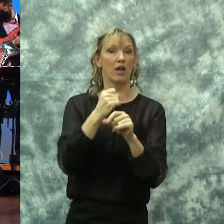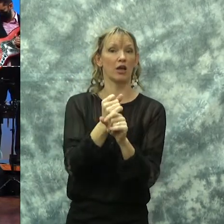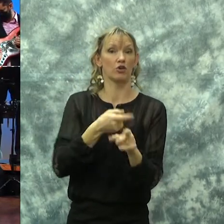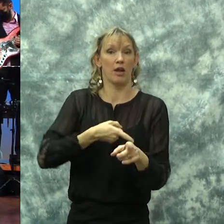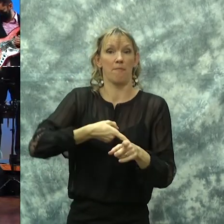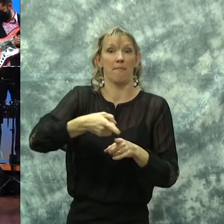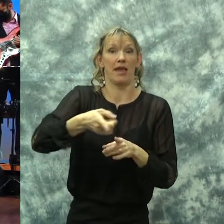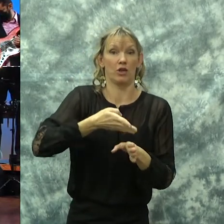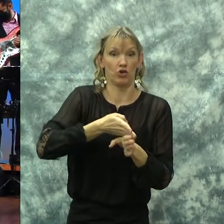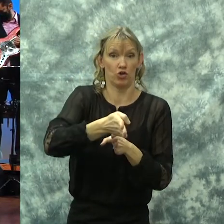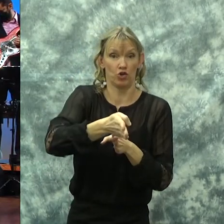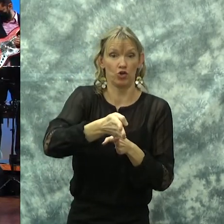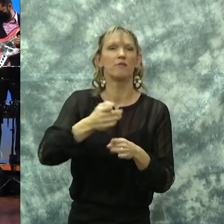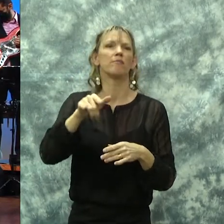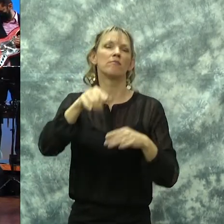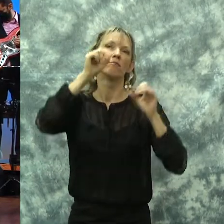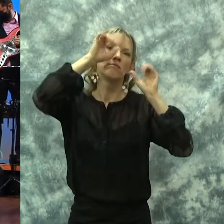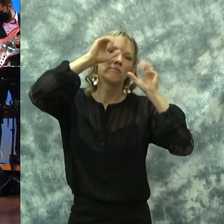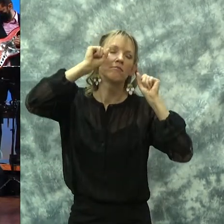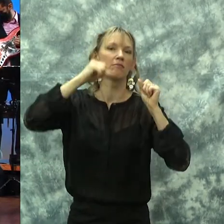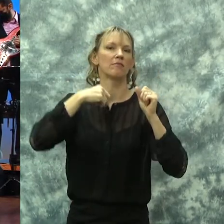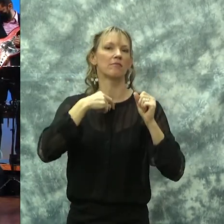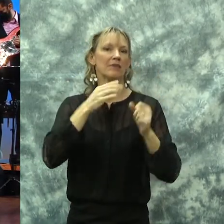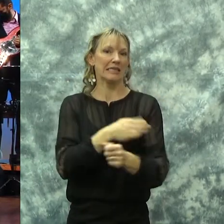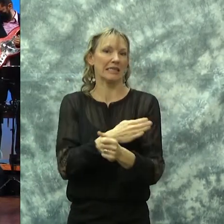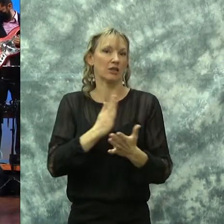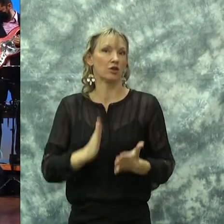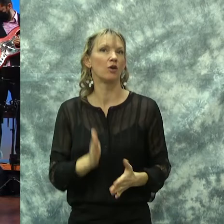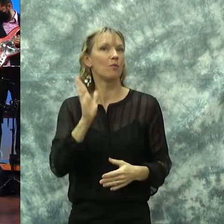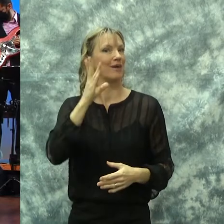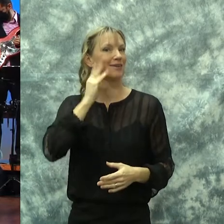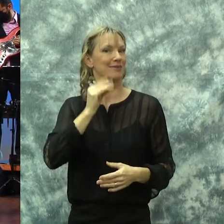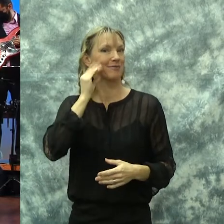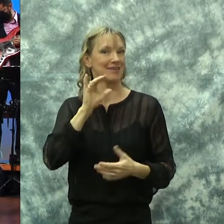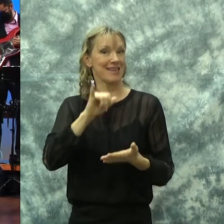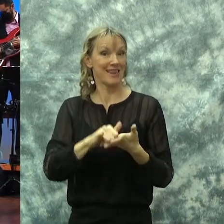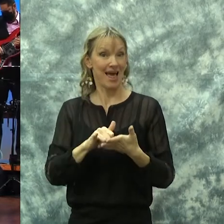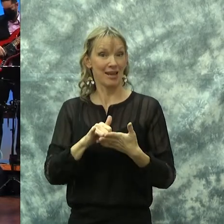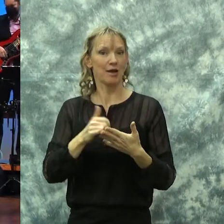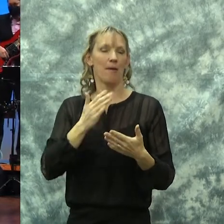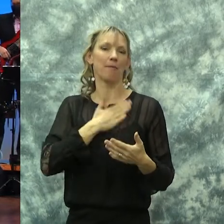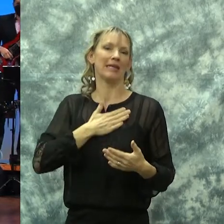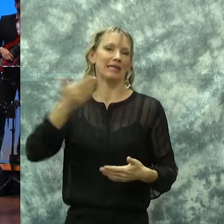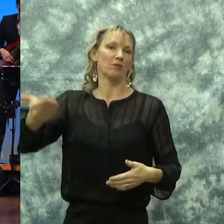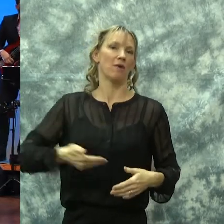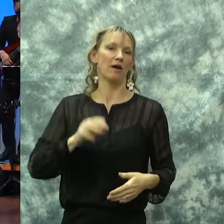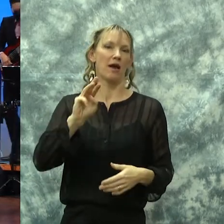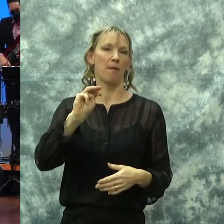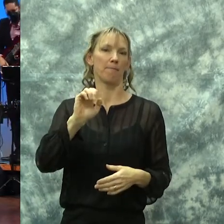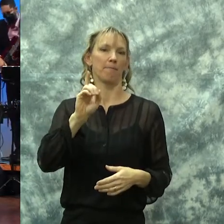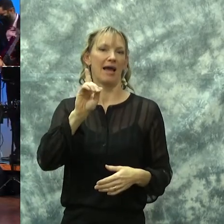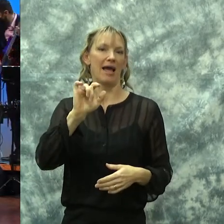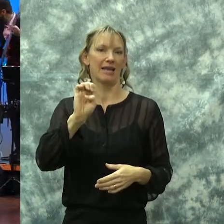and is an incredible vocalist, so you're about to experience that. Please welcome Maddie.